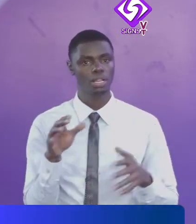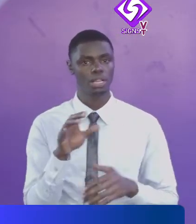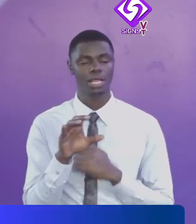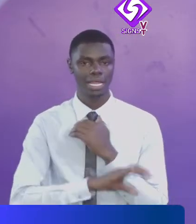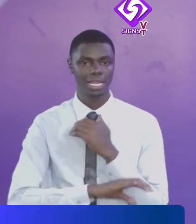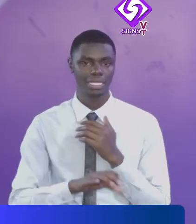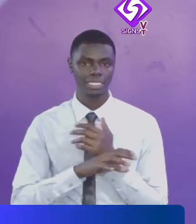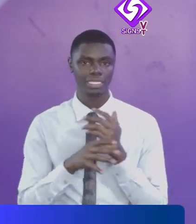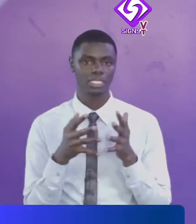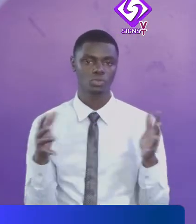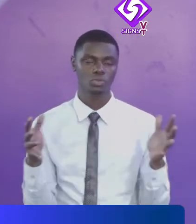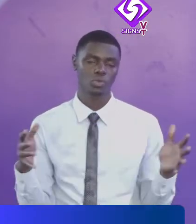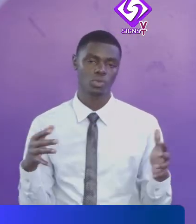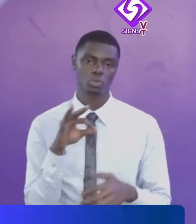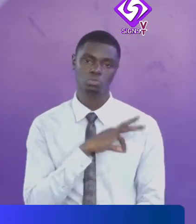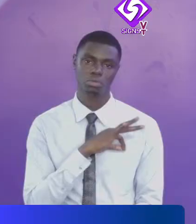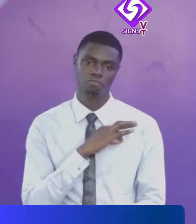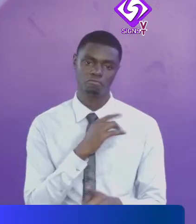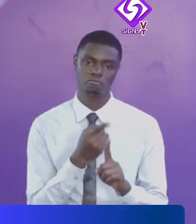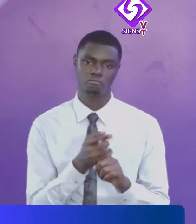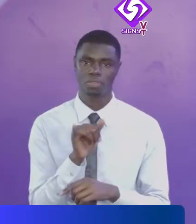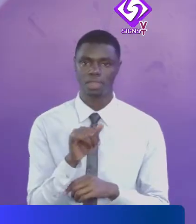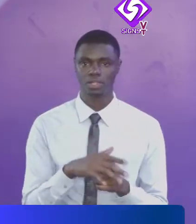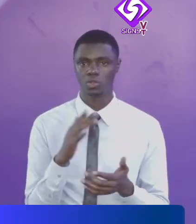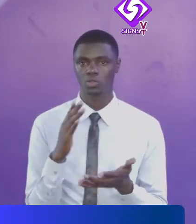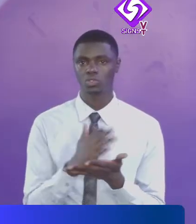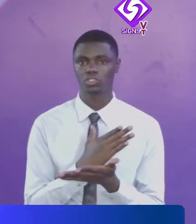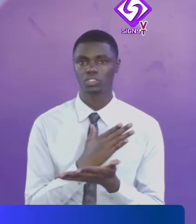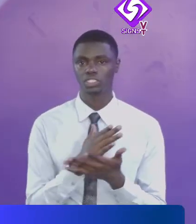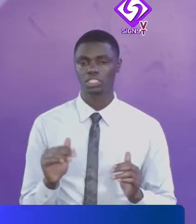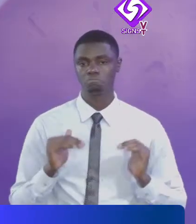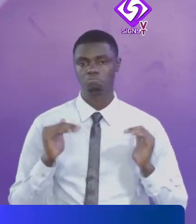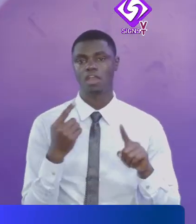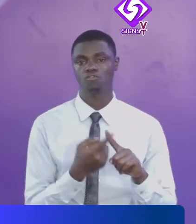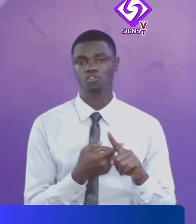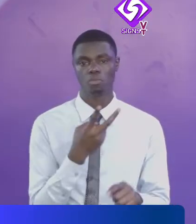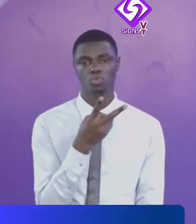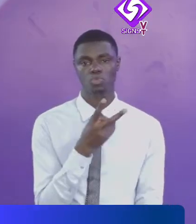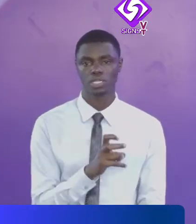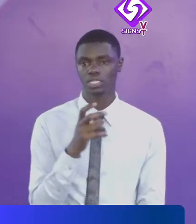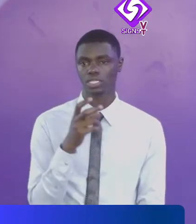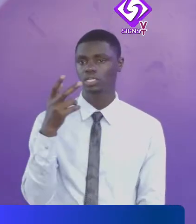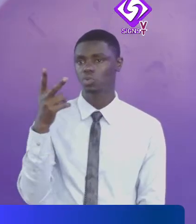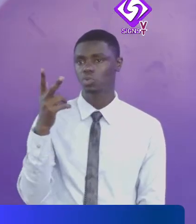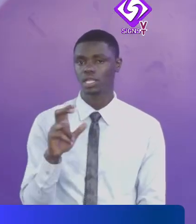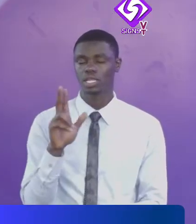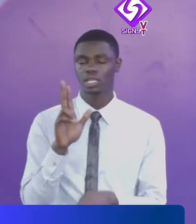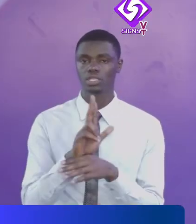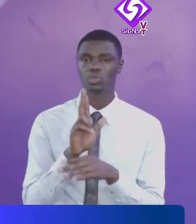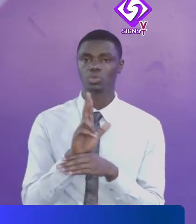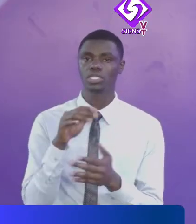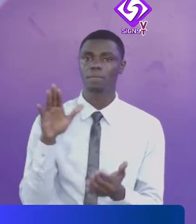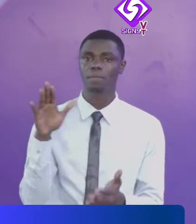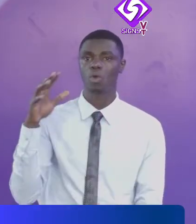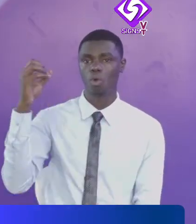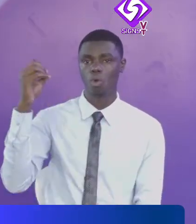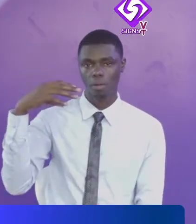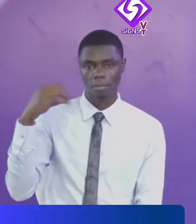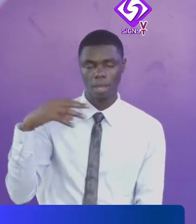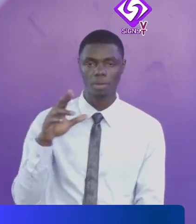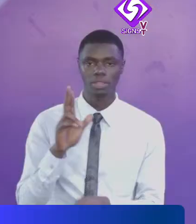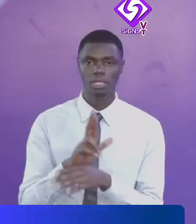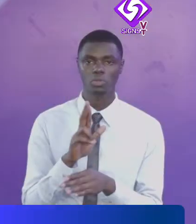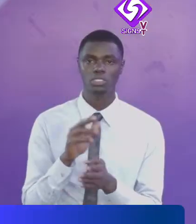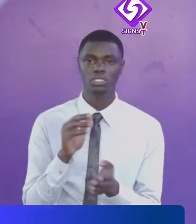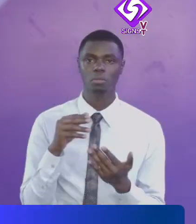well, you also benefit from that growth. So if the share moves from 20 to 30 shillings because you're spending more on power, you're spending more on airtime,